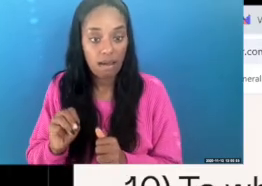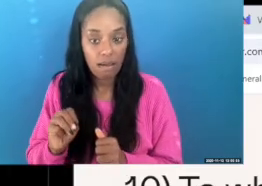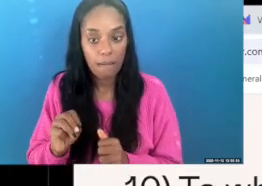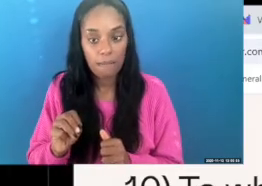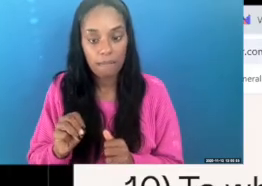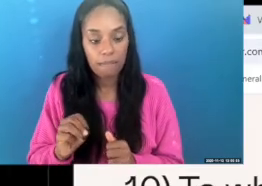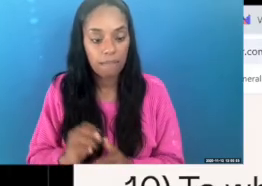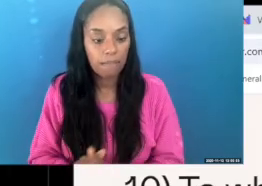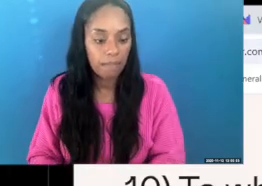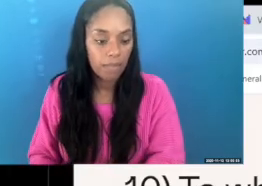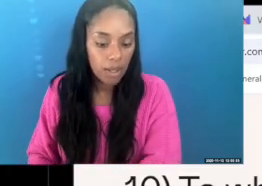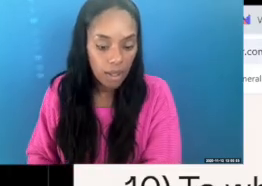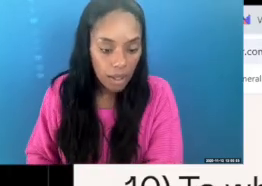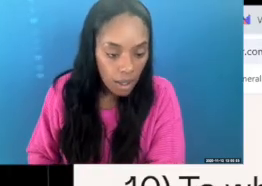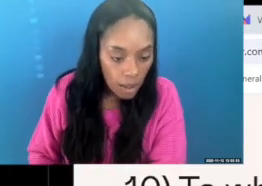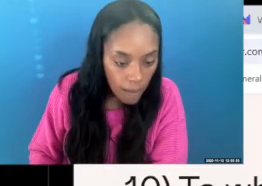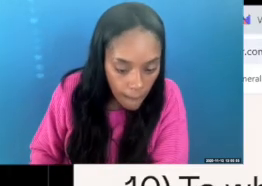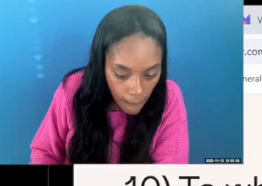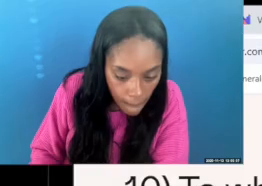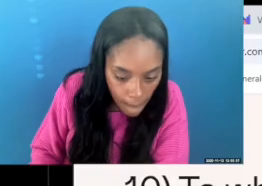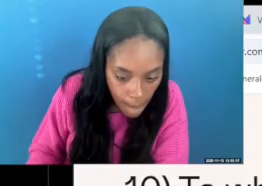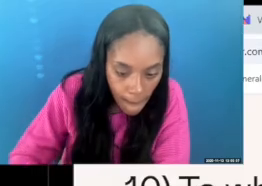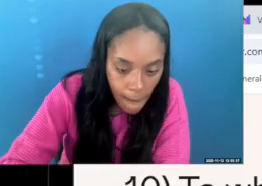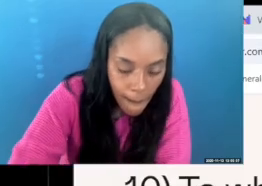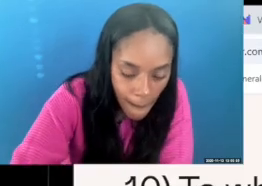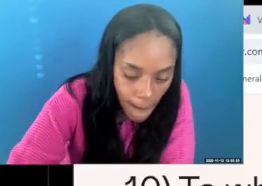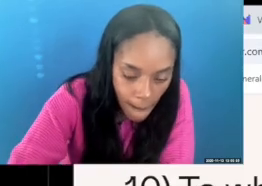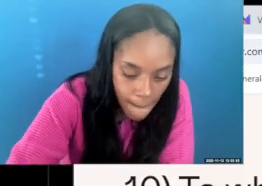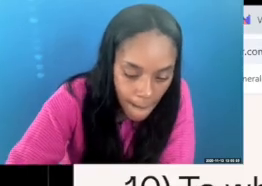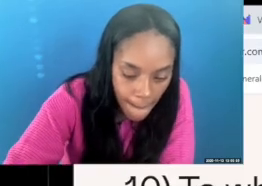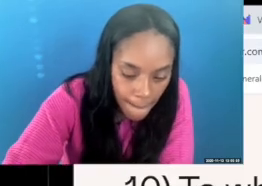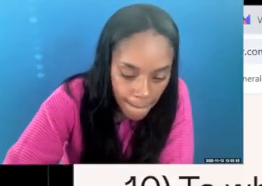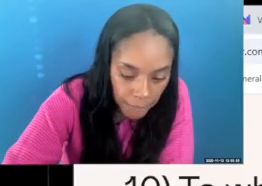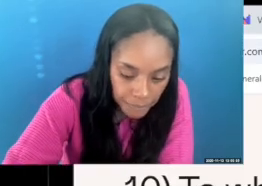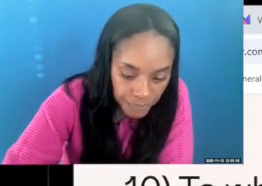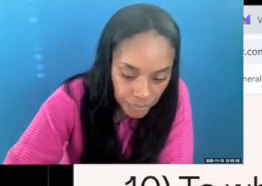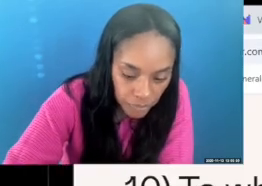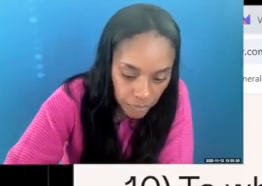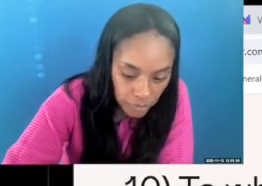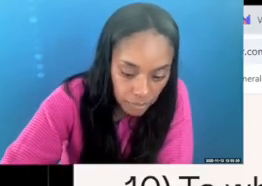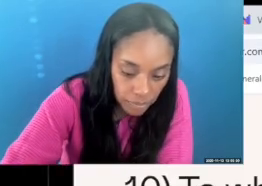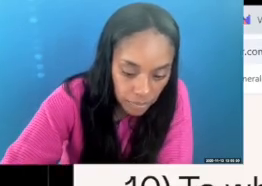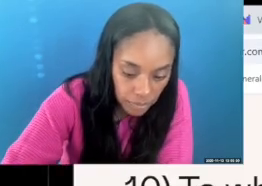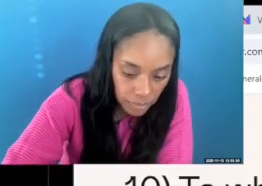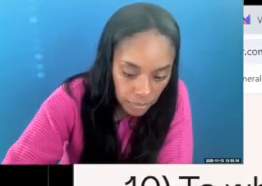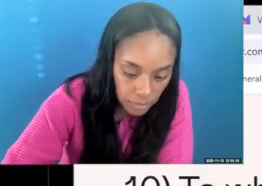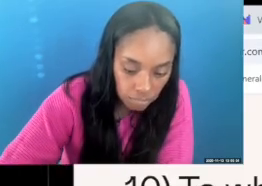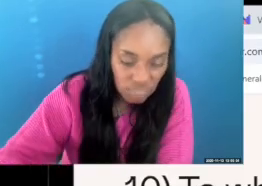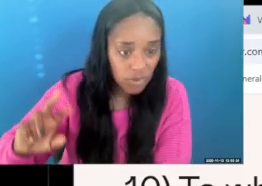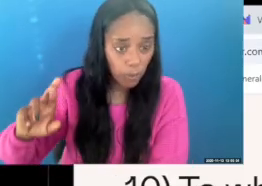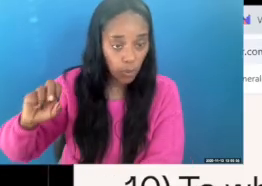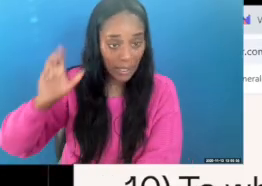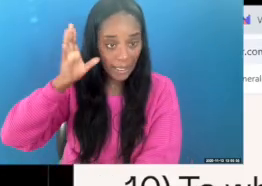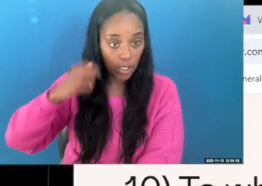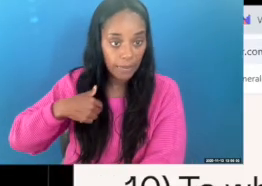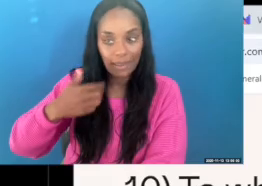cleantransportationincentives@arb.ca.gov. So thank you. I'm going to follow up with Tom right now since he's got his hand back up, and I'm assuming he wants to